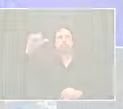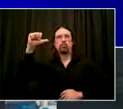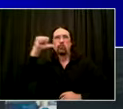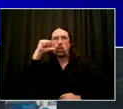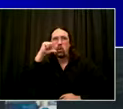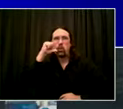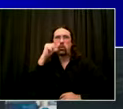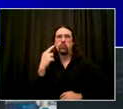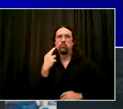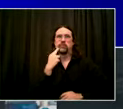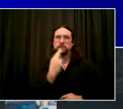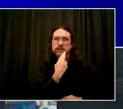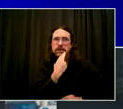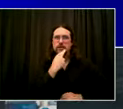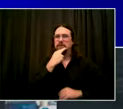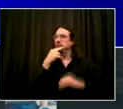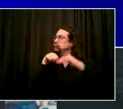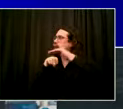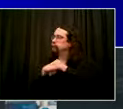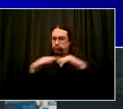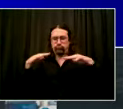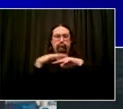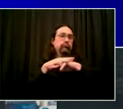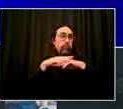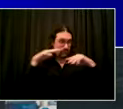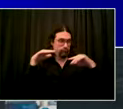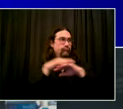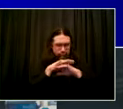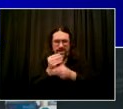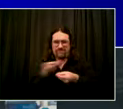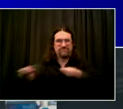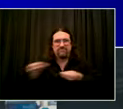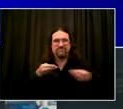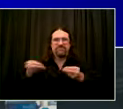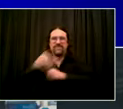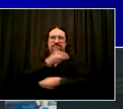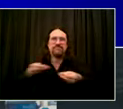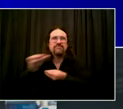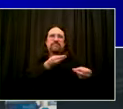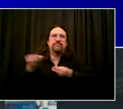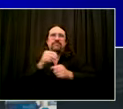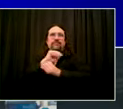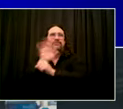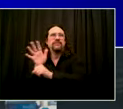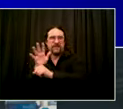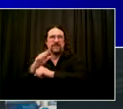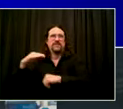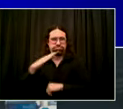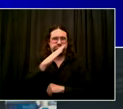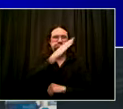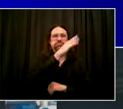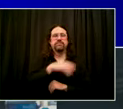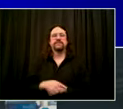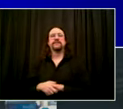City. Even a week ago, honestly, I was hopeful we could, but the news we have gotten from around the country gets worse and